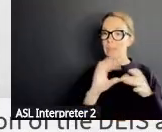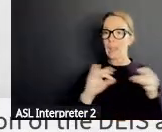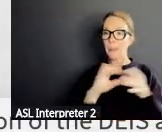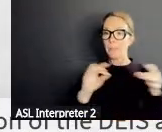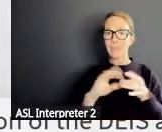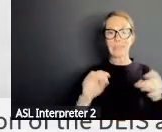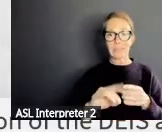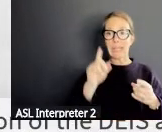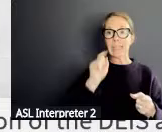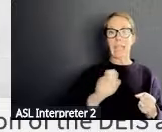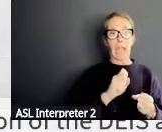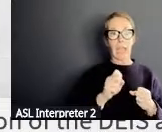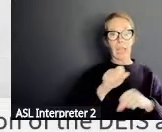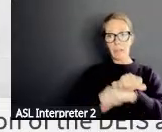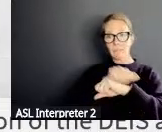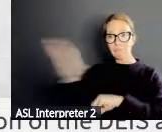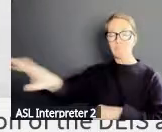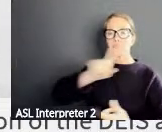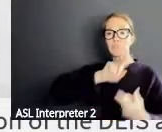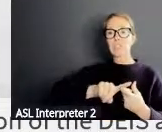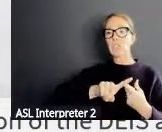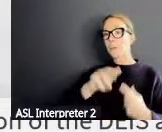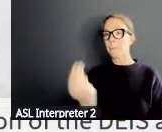Monday, December 1st by 5 p.m.